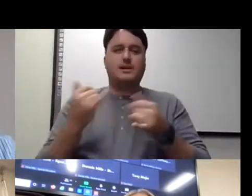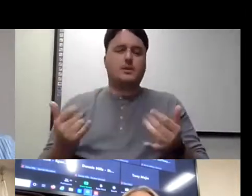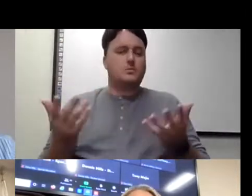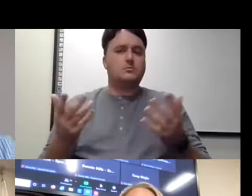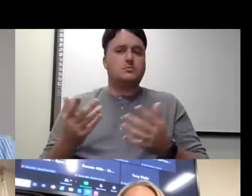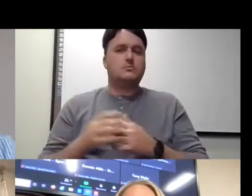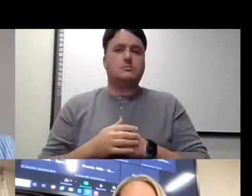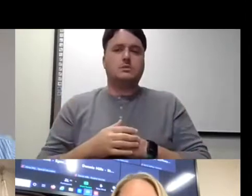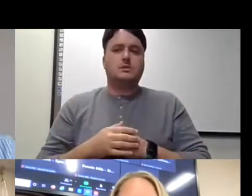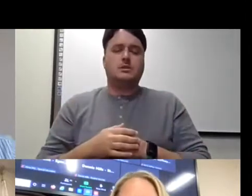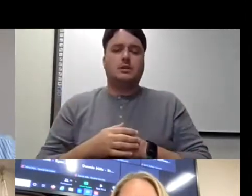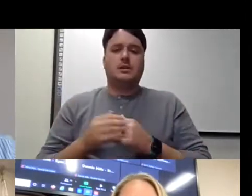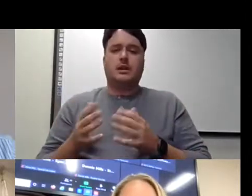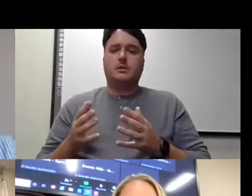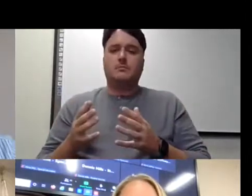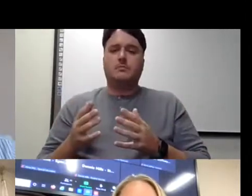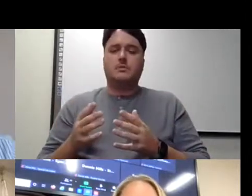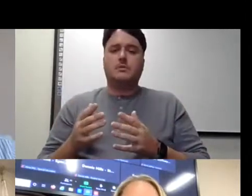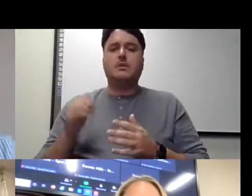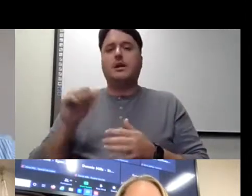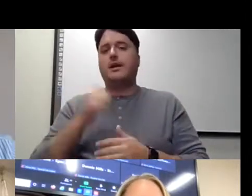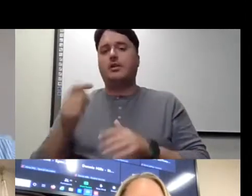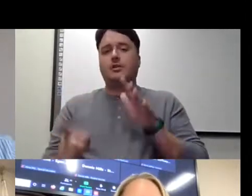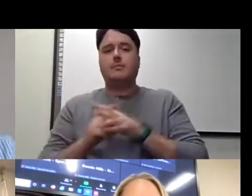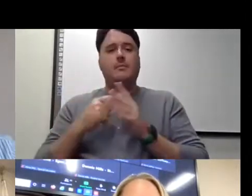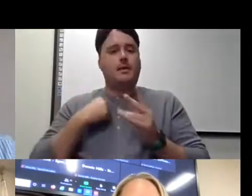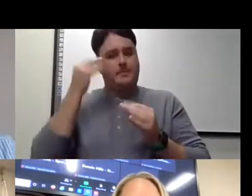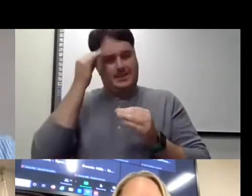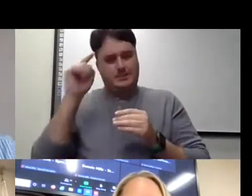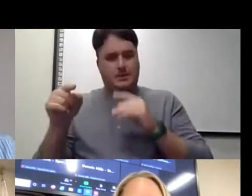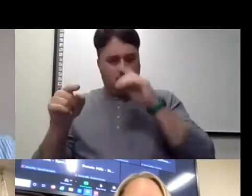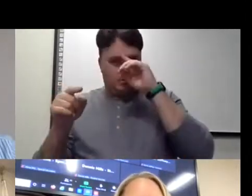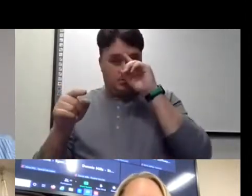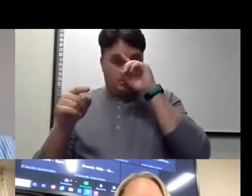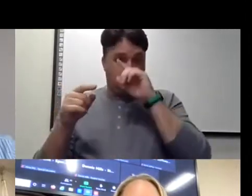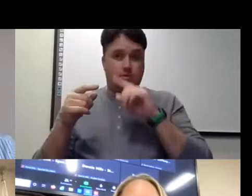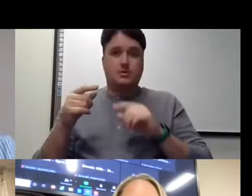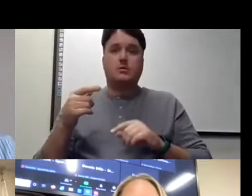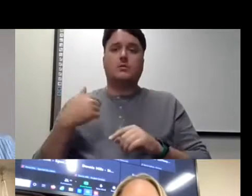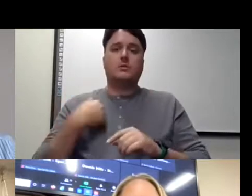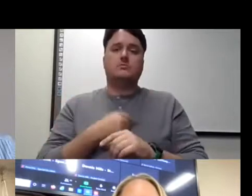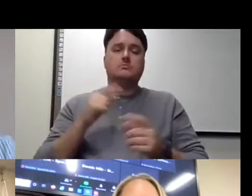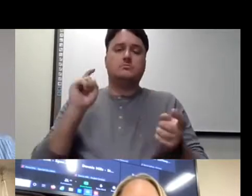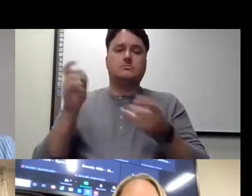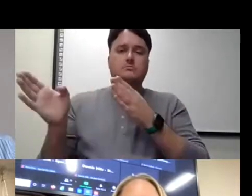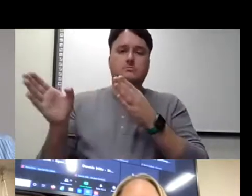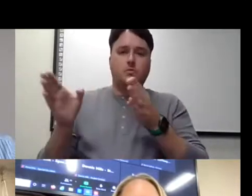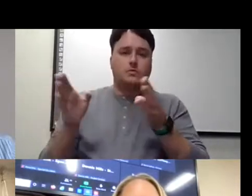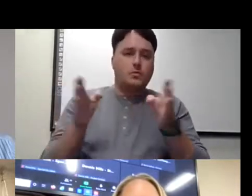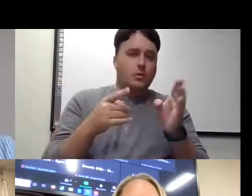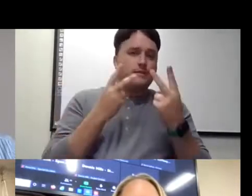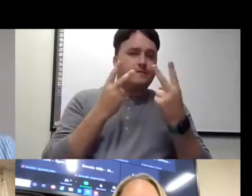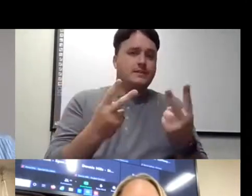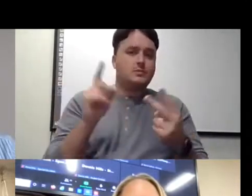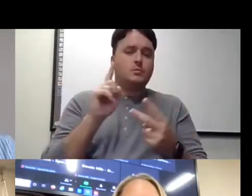past. The other thing that made me think about is I know we tried to move towards visits where we